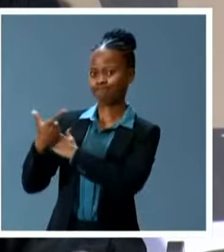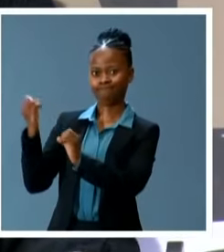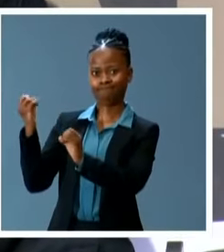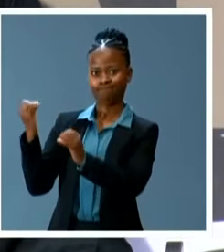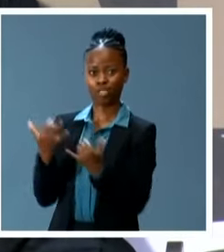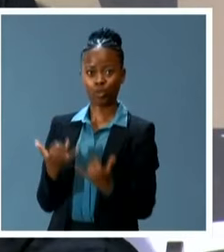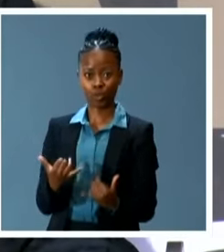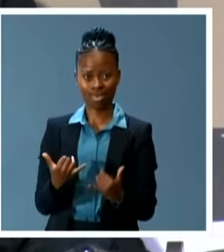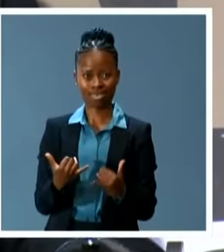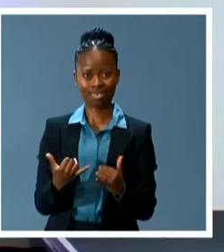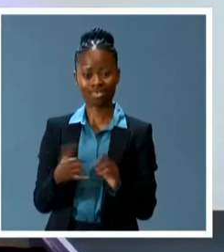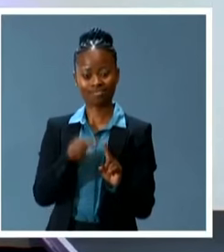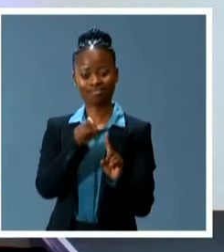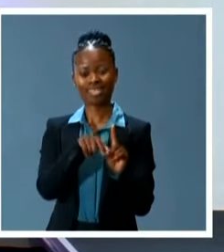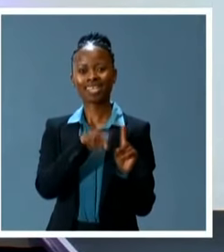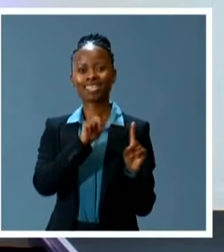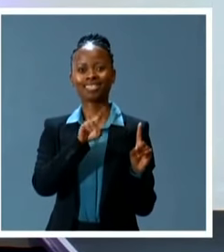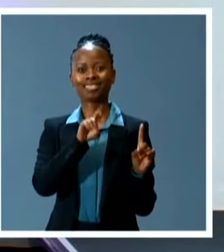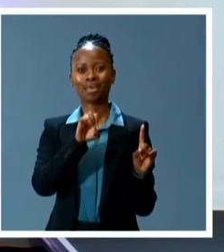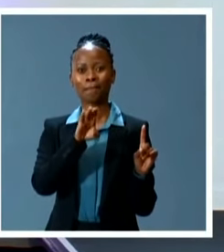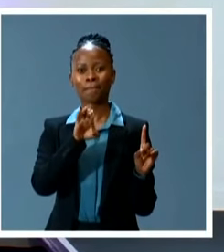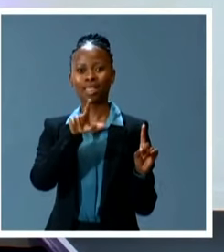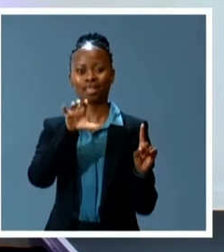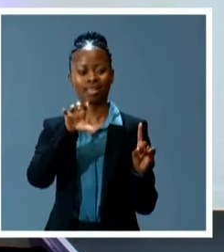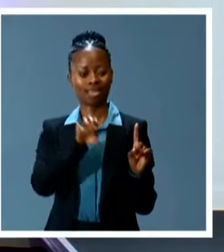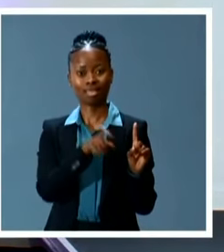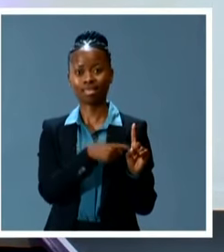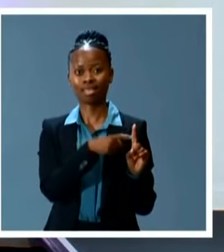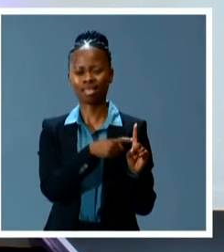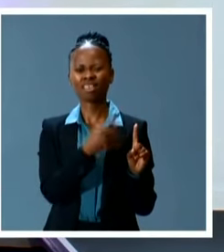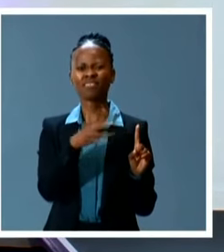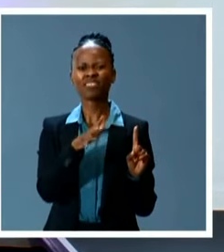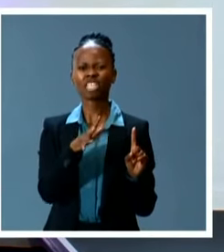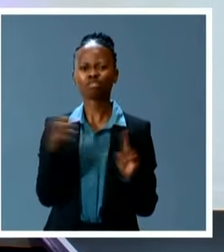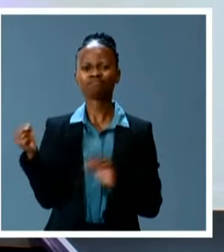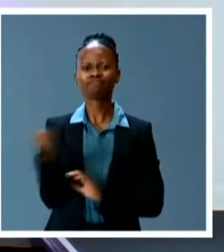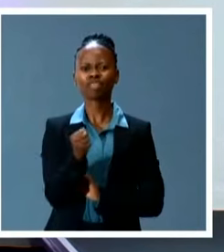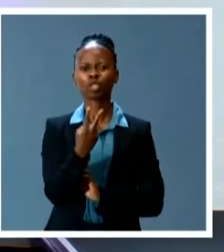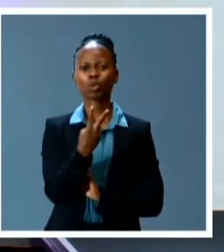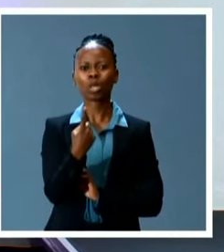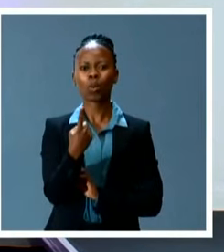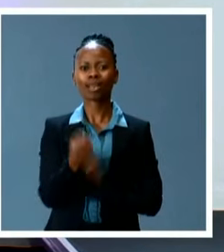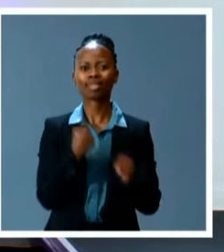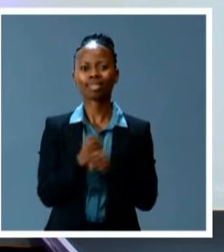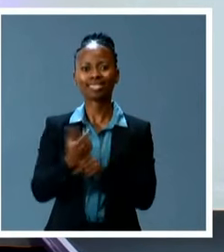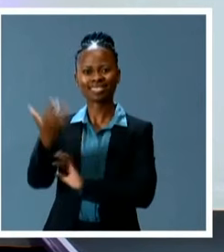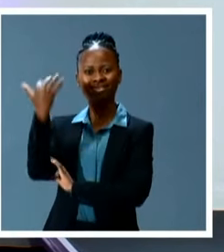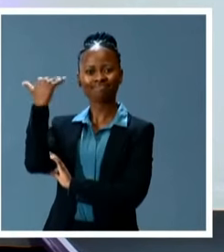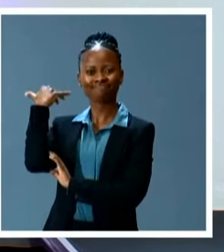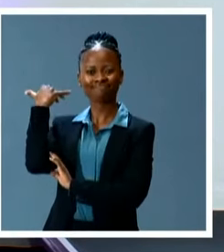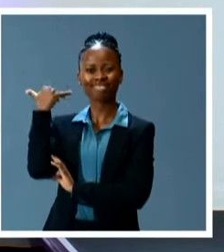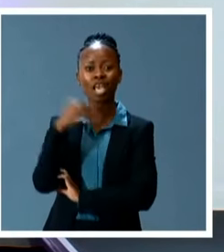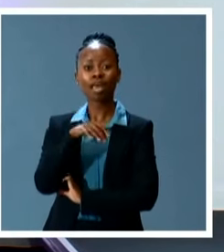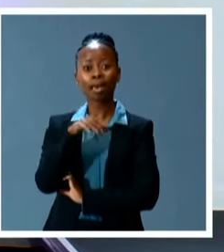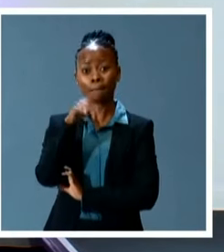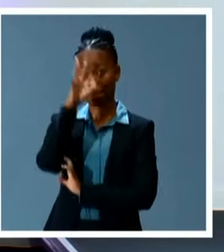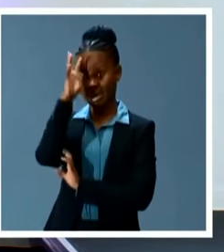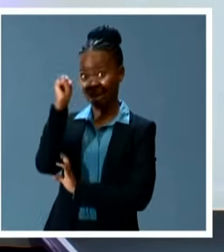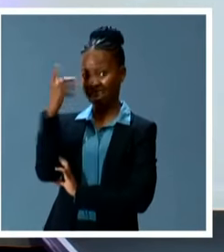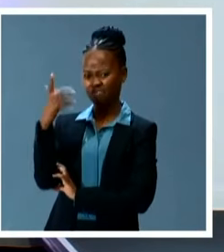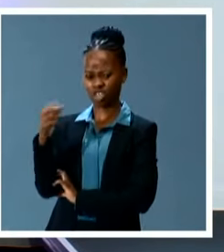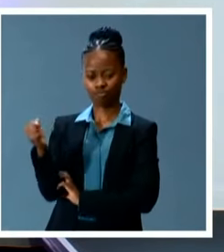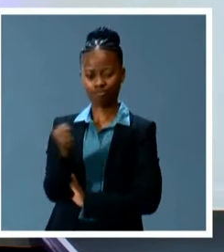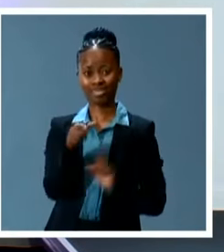Professor Njabulo Ndebele was appointed as a trustee 21 years ago by Nelson Mandela and is the only